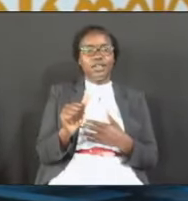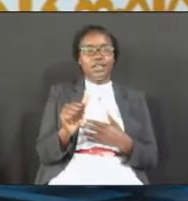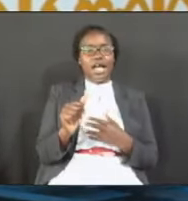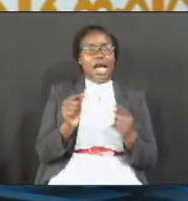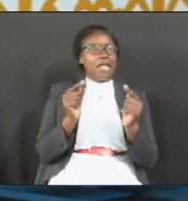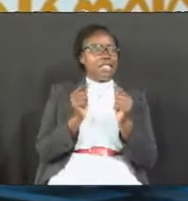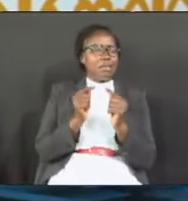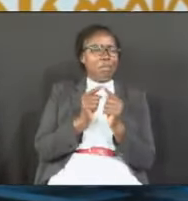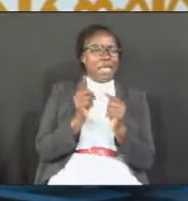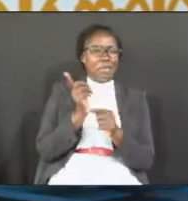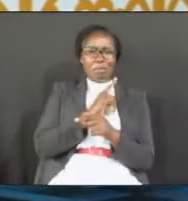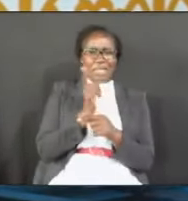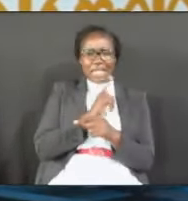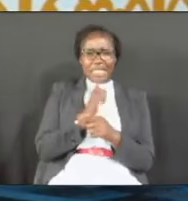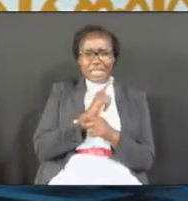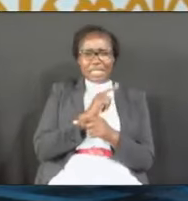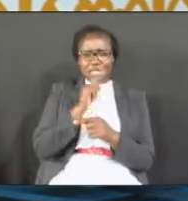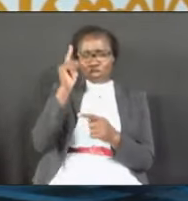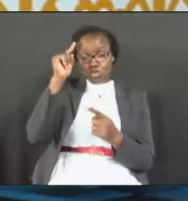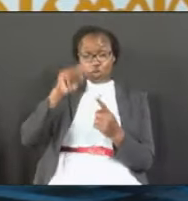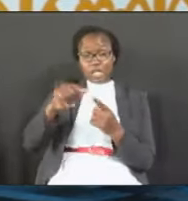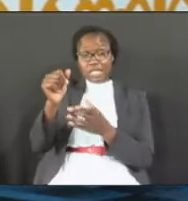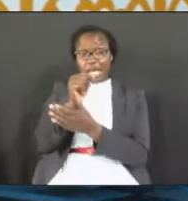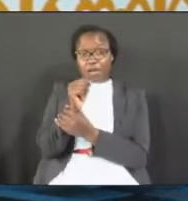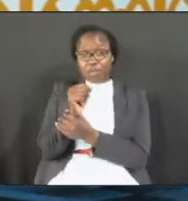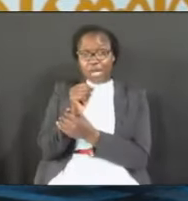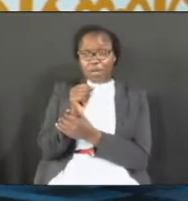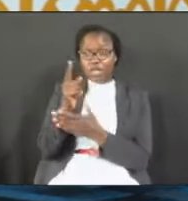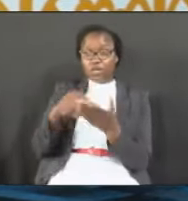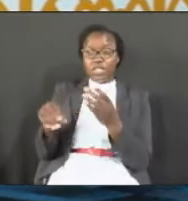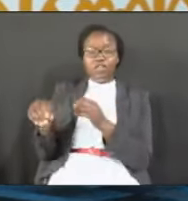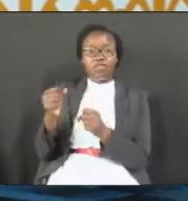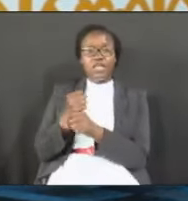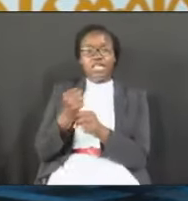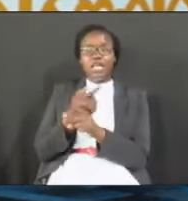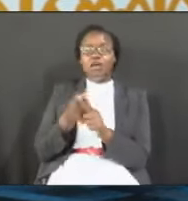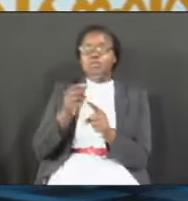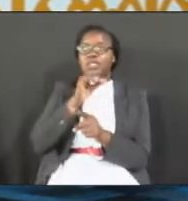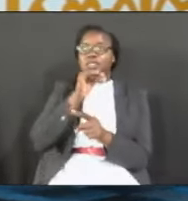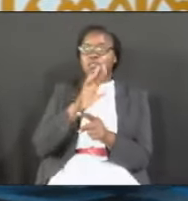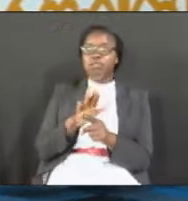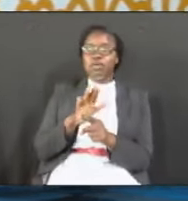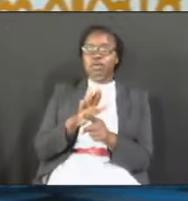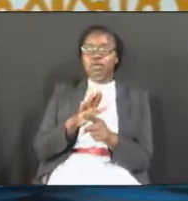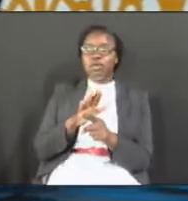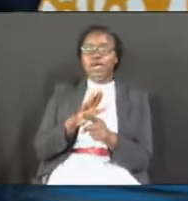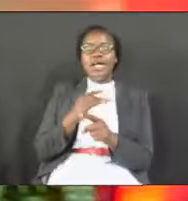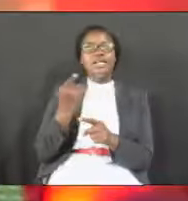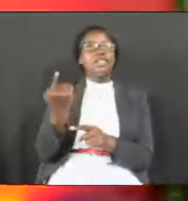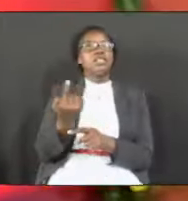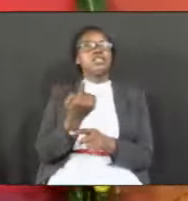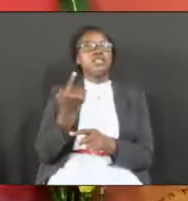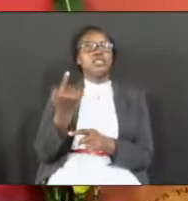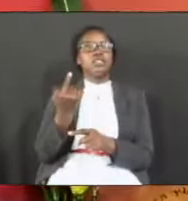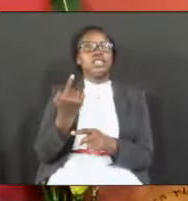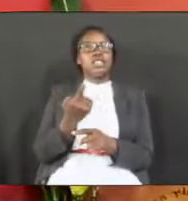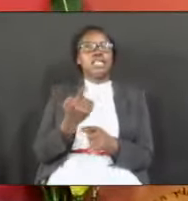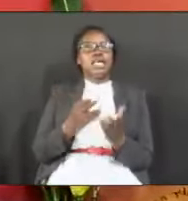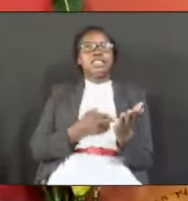Pain, bitterness towards Abraham and what they have done. But the boy was innocently and